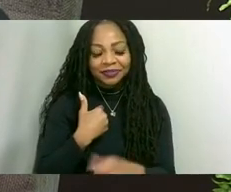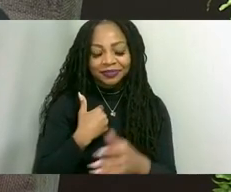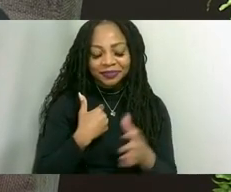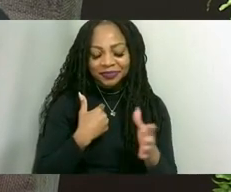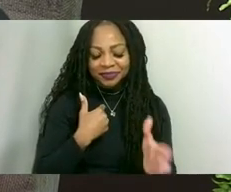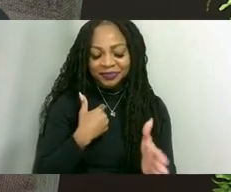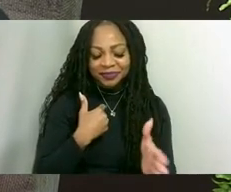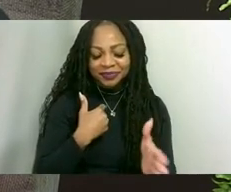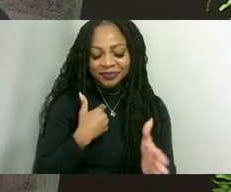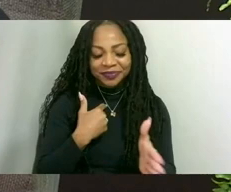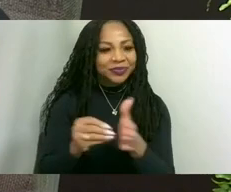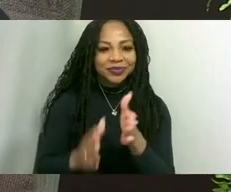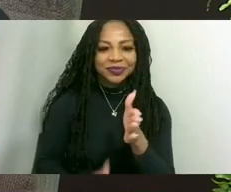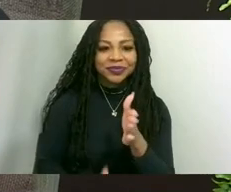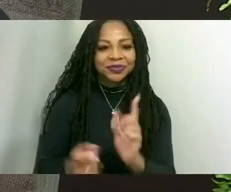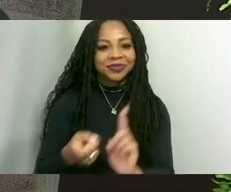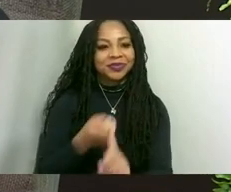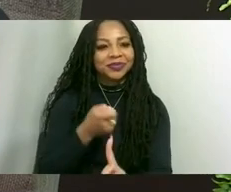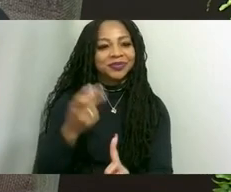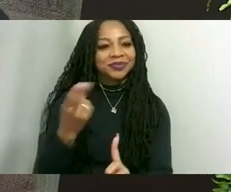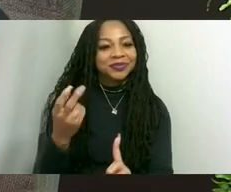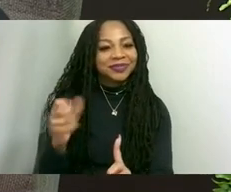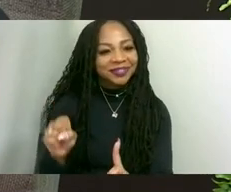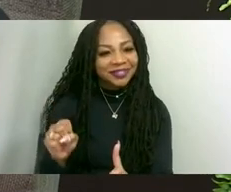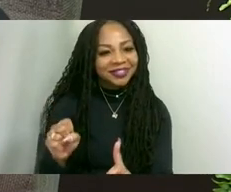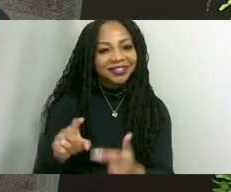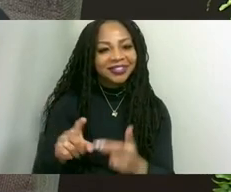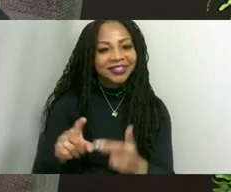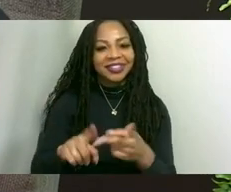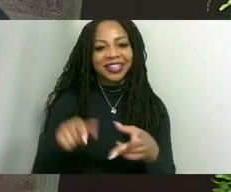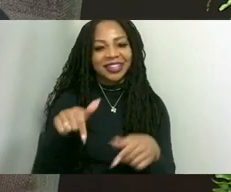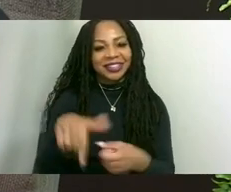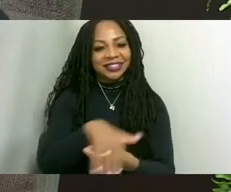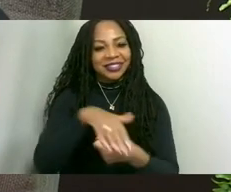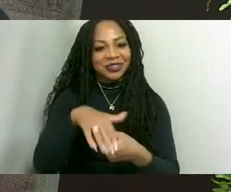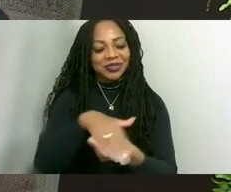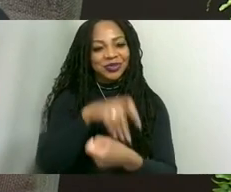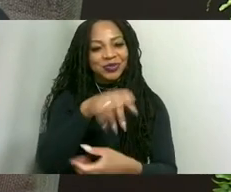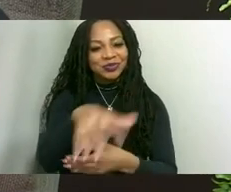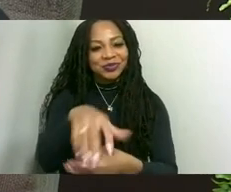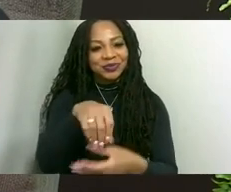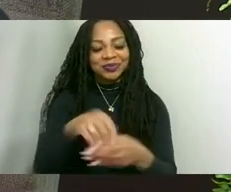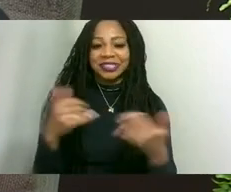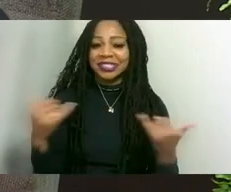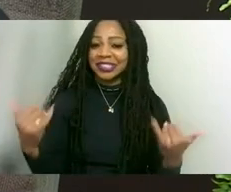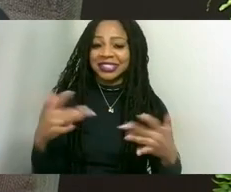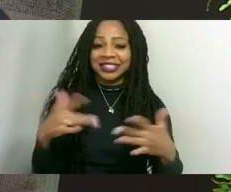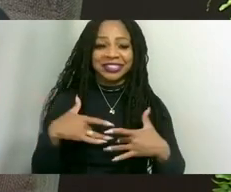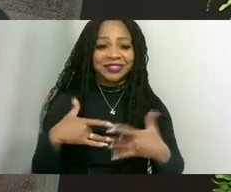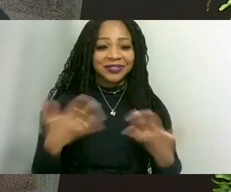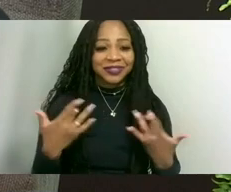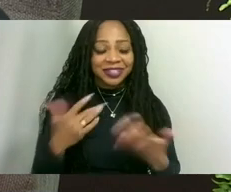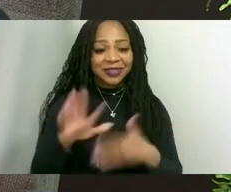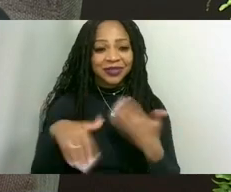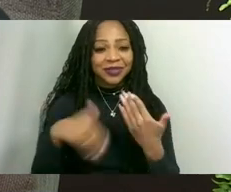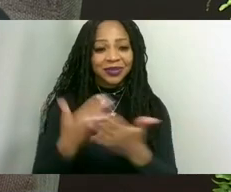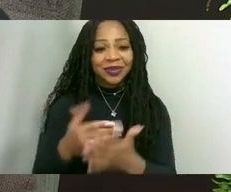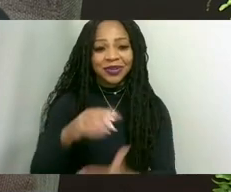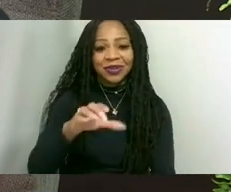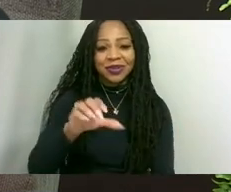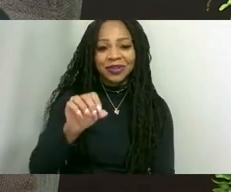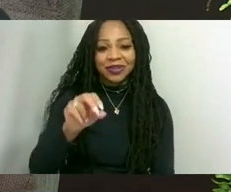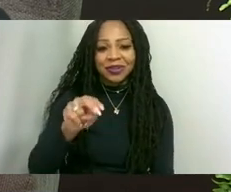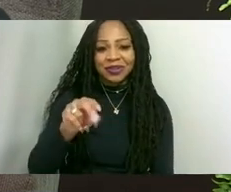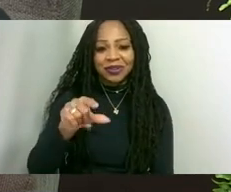students from high schools in the York region participating in today's session and in all of Congress. And it